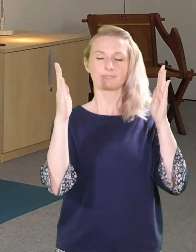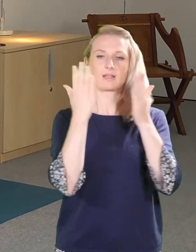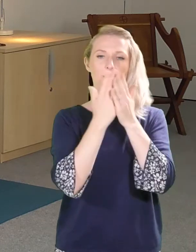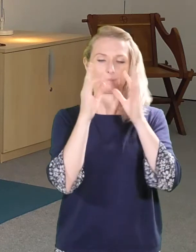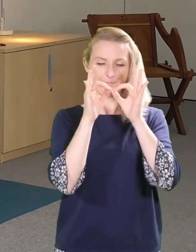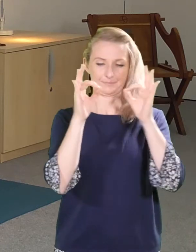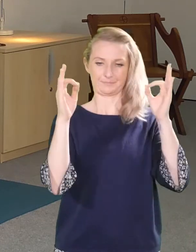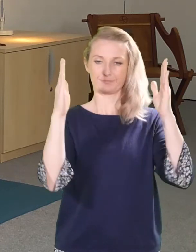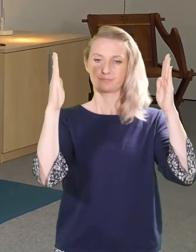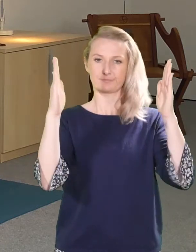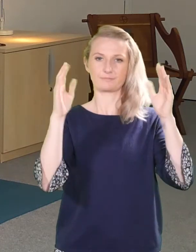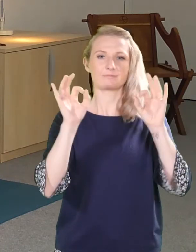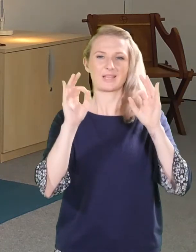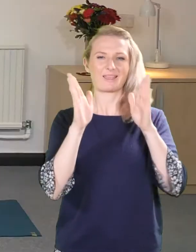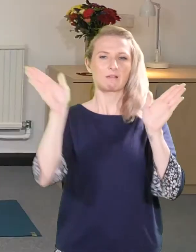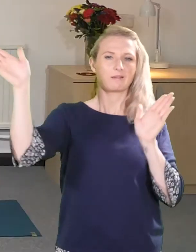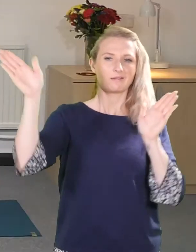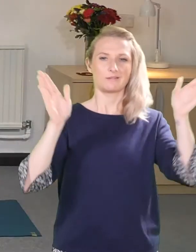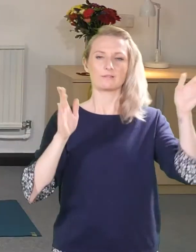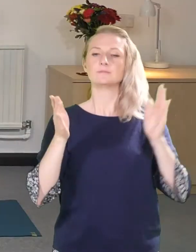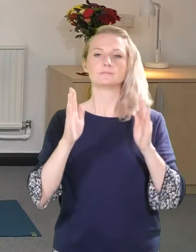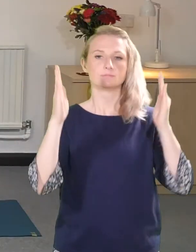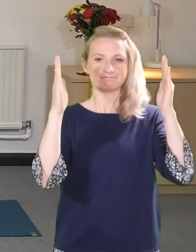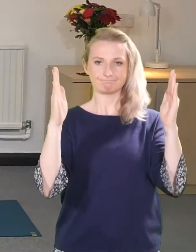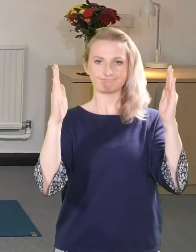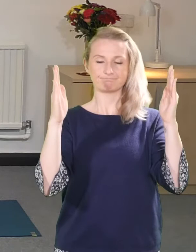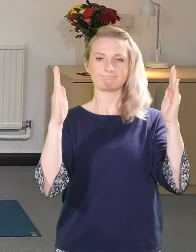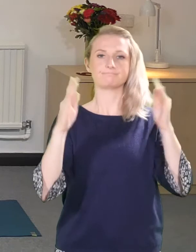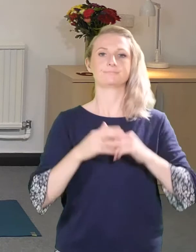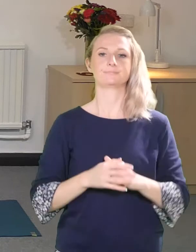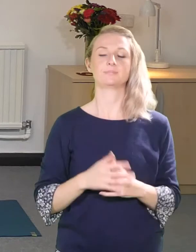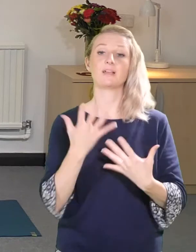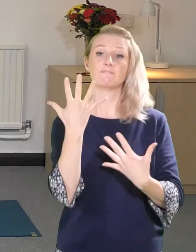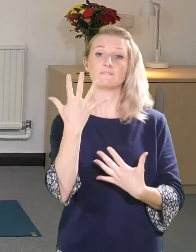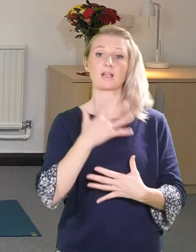lengthening through the waist. We're taking 5 breaths here.